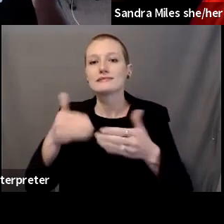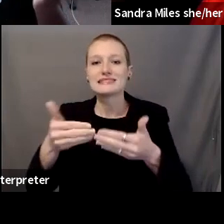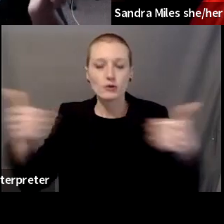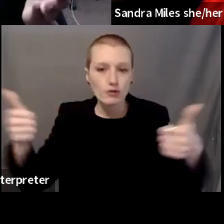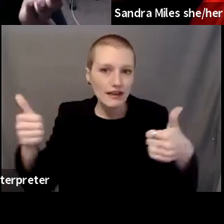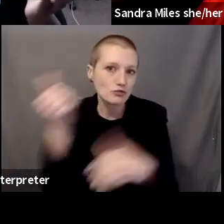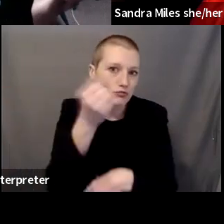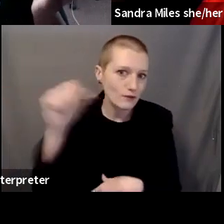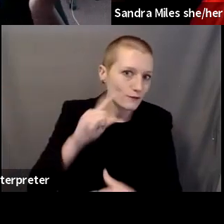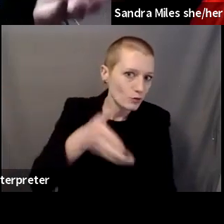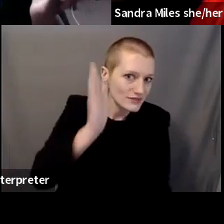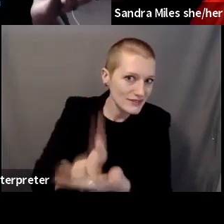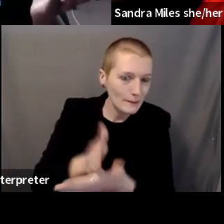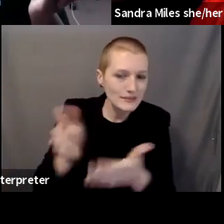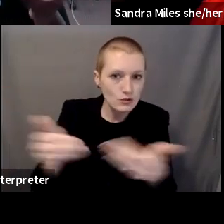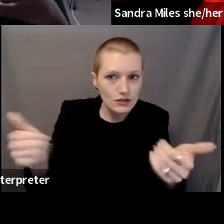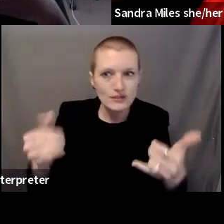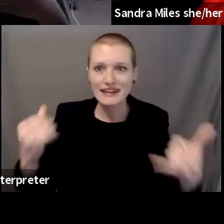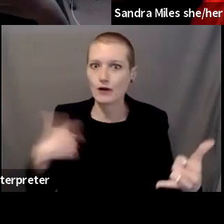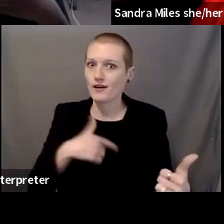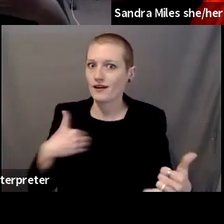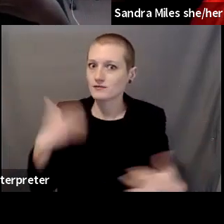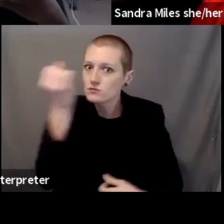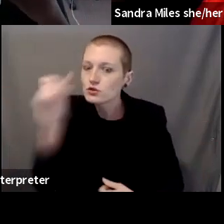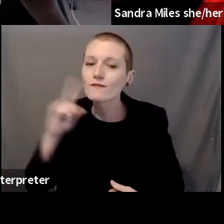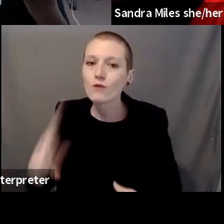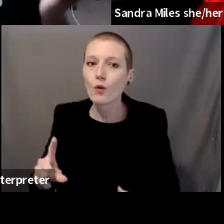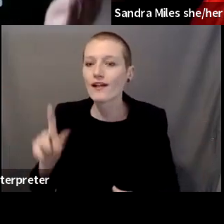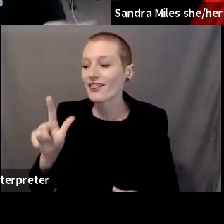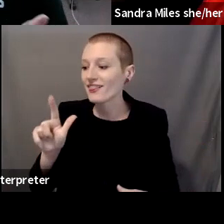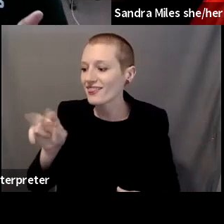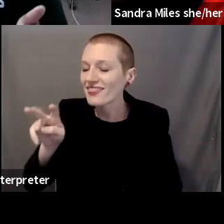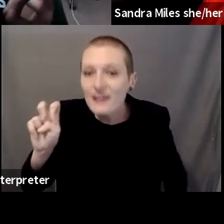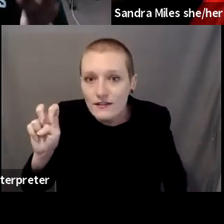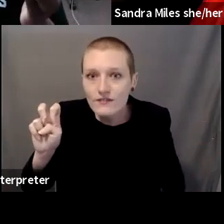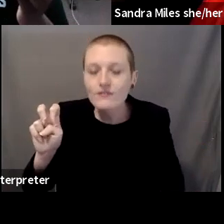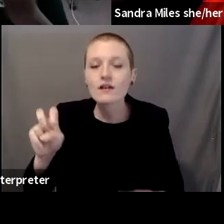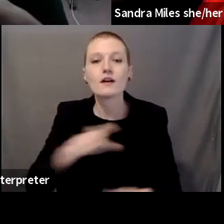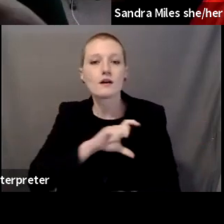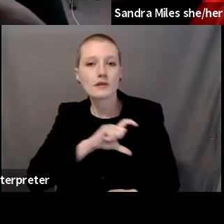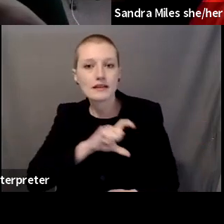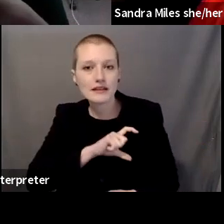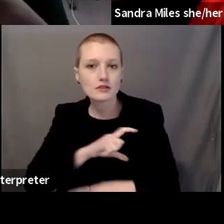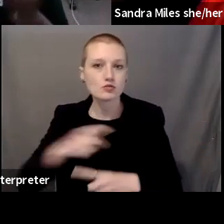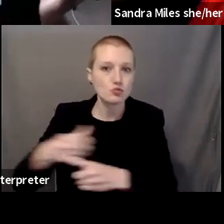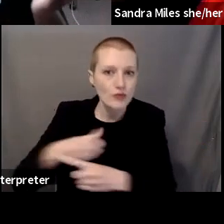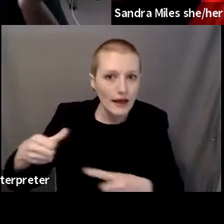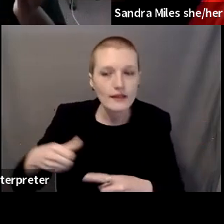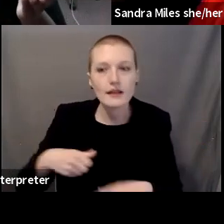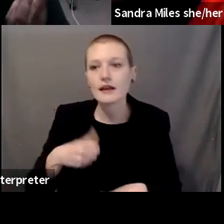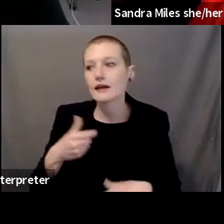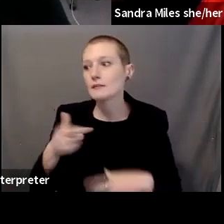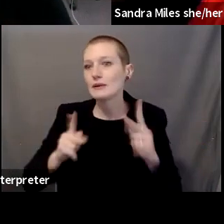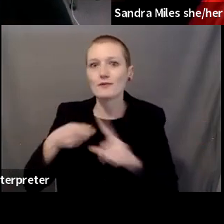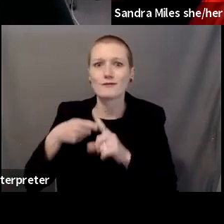just live because police brutality and people like George Zimmerman killing unarmed Black kids because